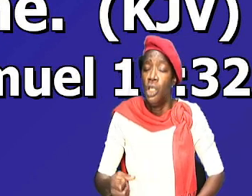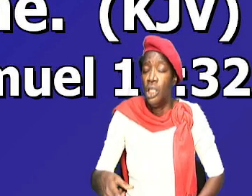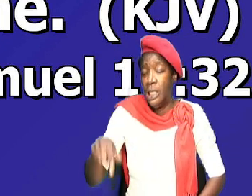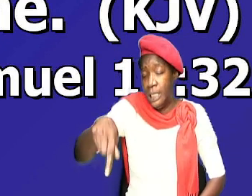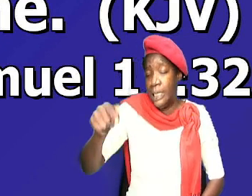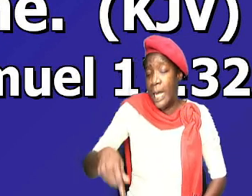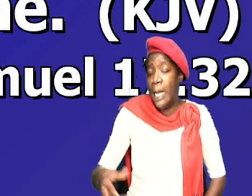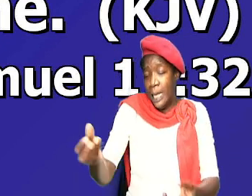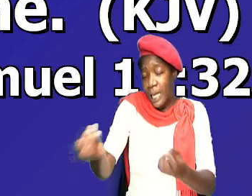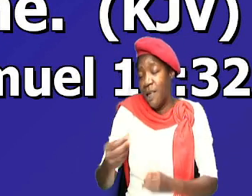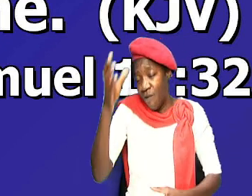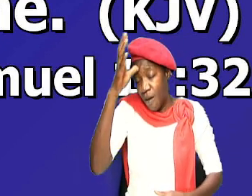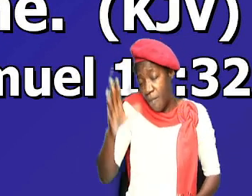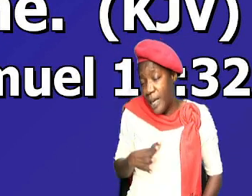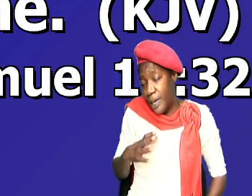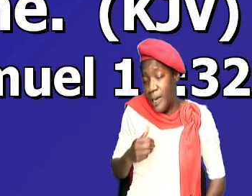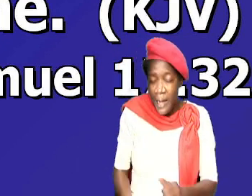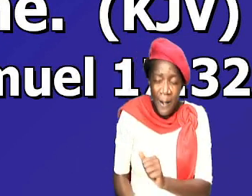fight together.